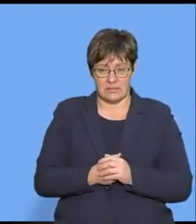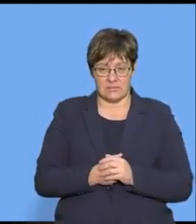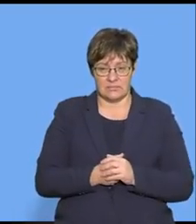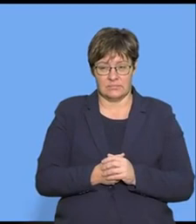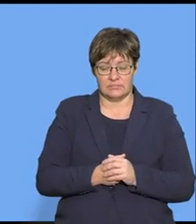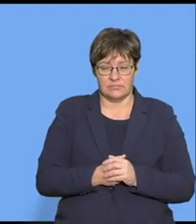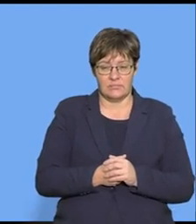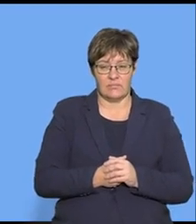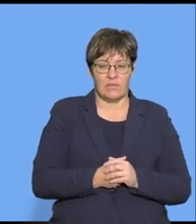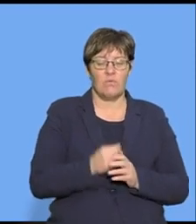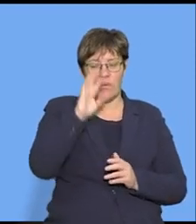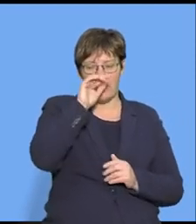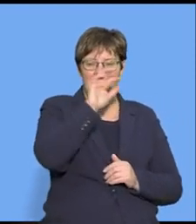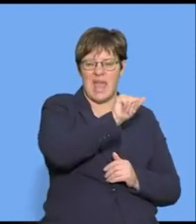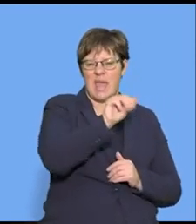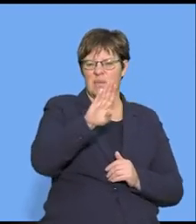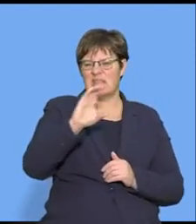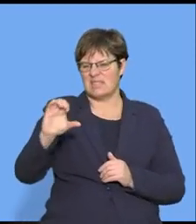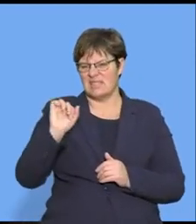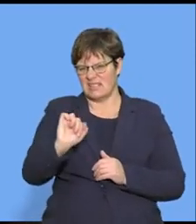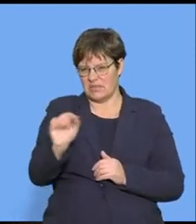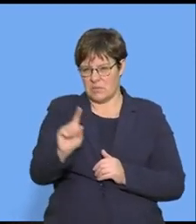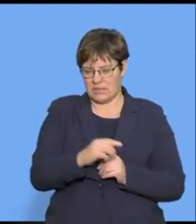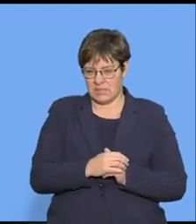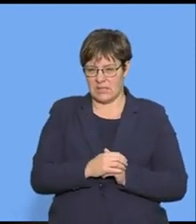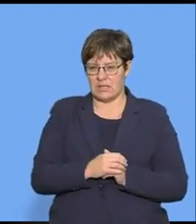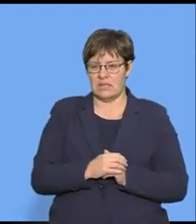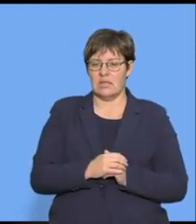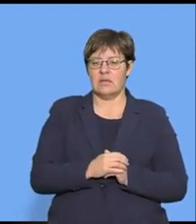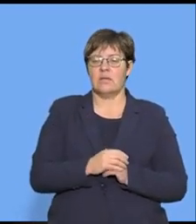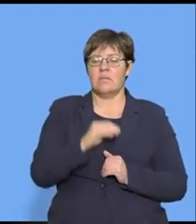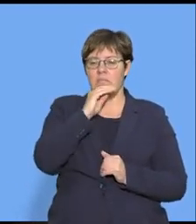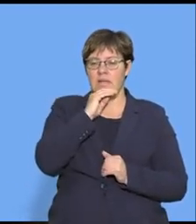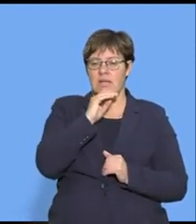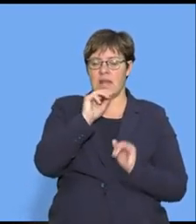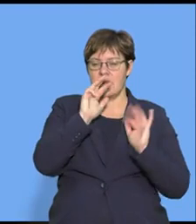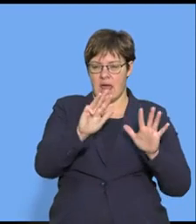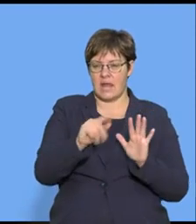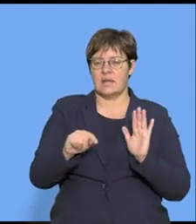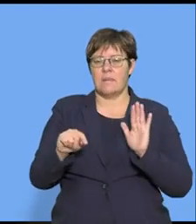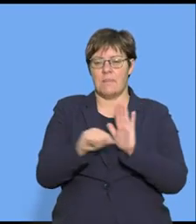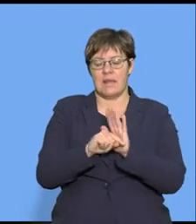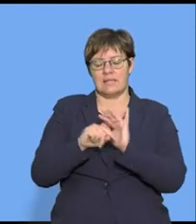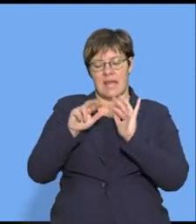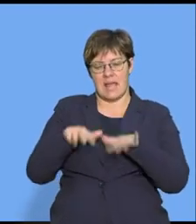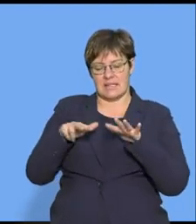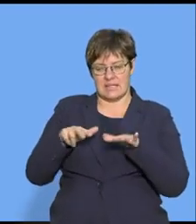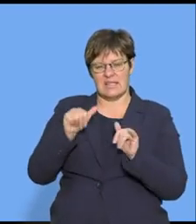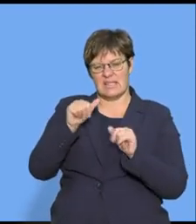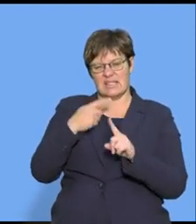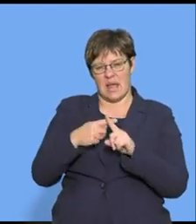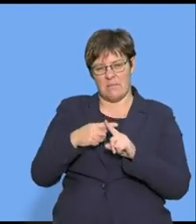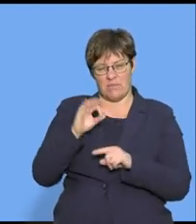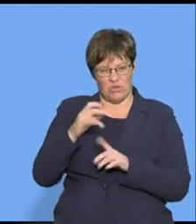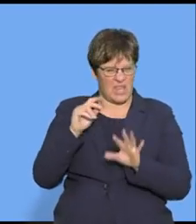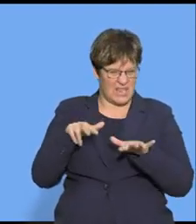c, right? And this 3 squared will be 9 minus 18, because 6 times 3 is 18. That will give